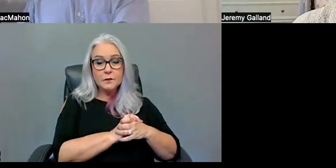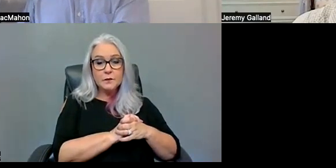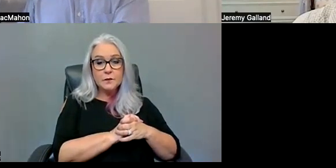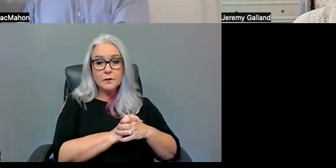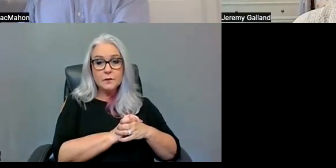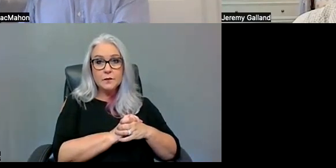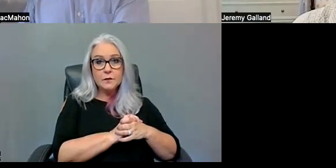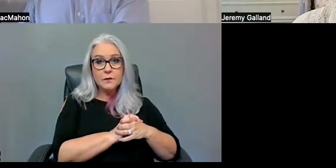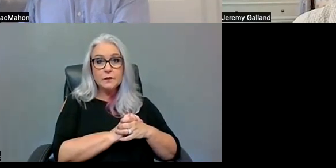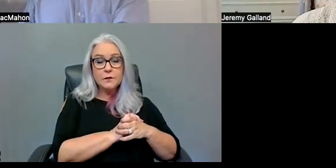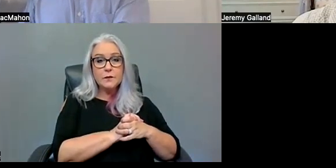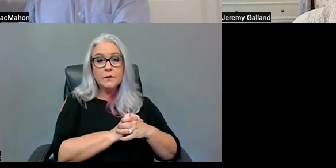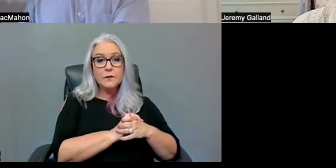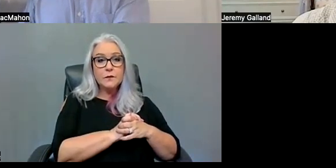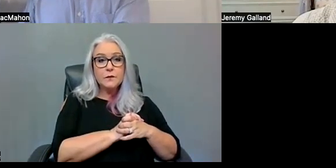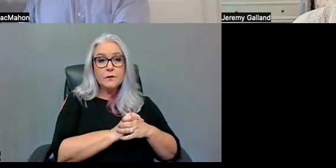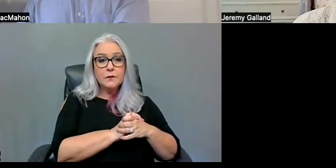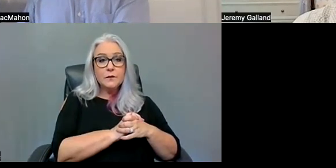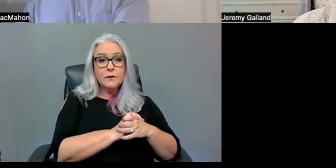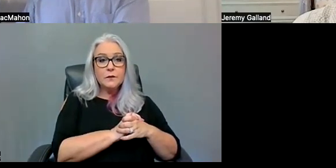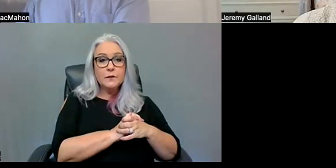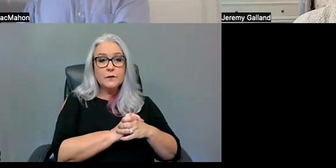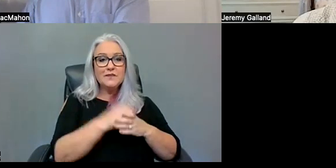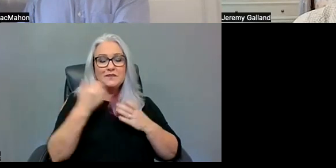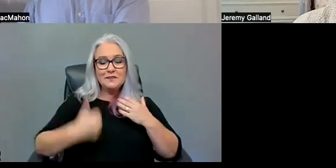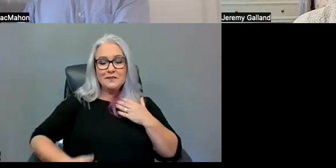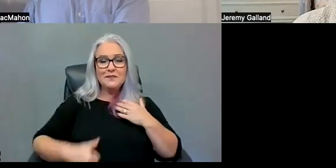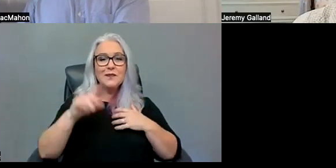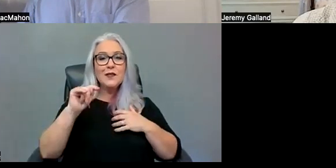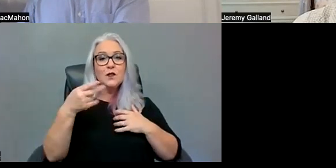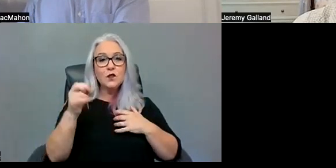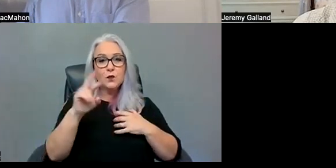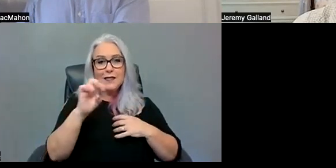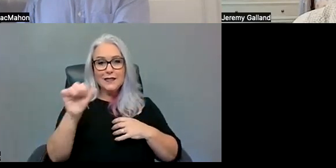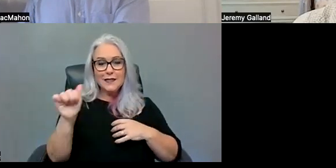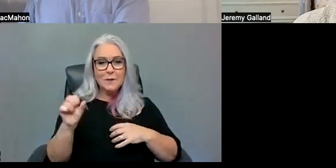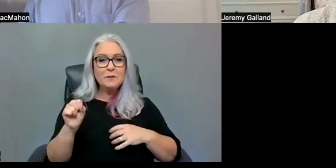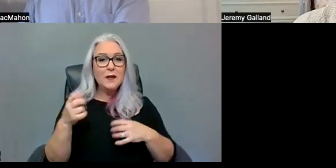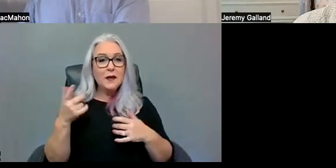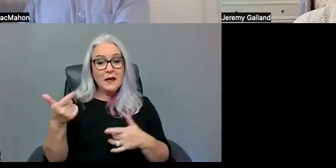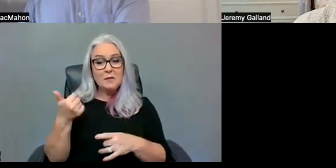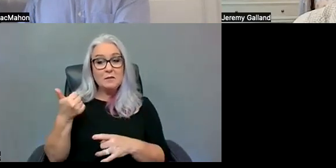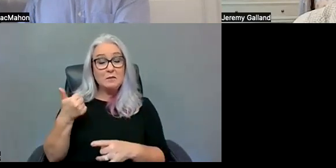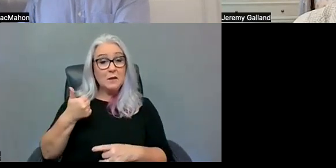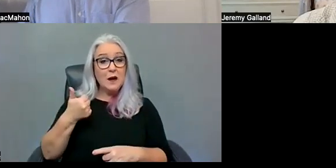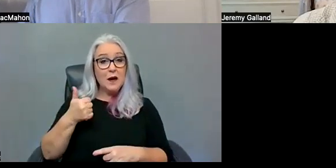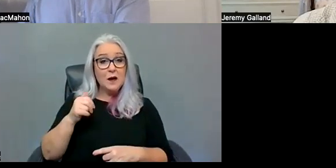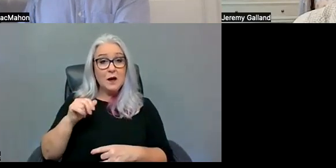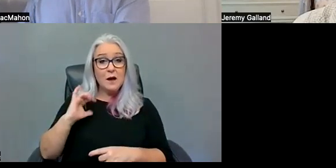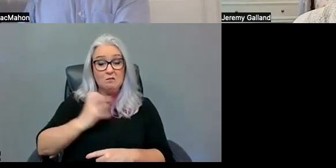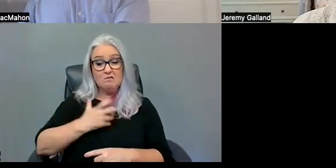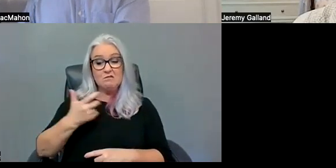of the schools? Well, as the school board does